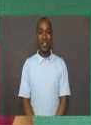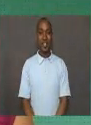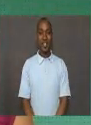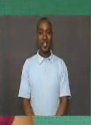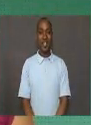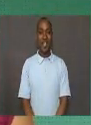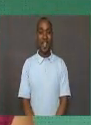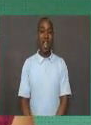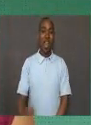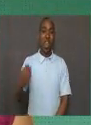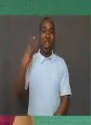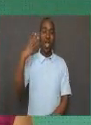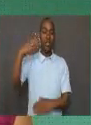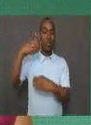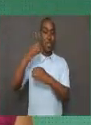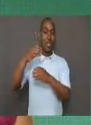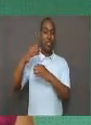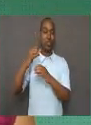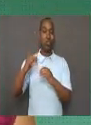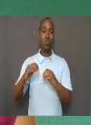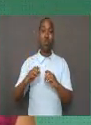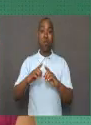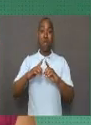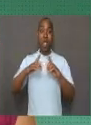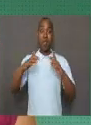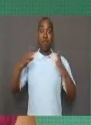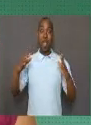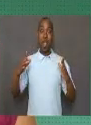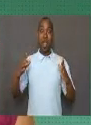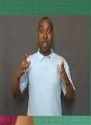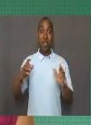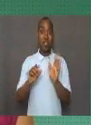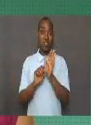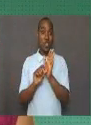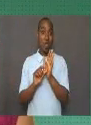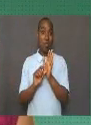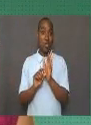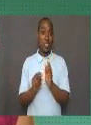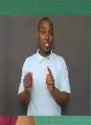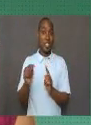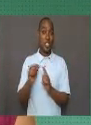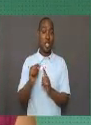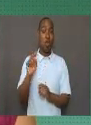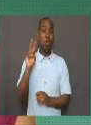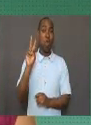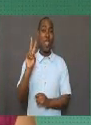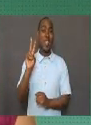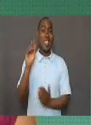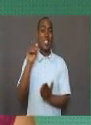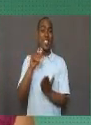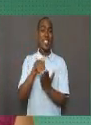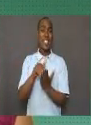Light microscopes can magnify a specimen up to 2,000